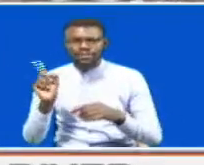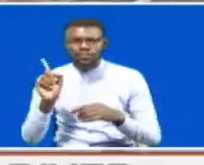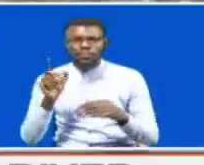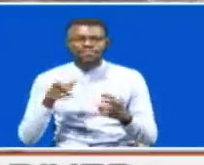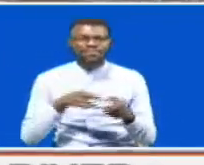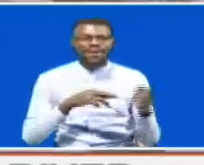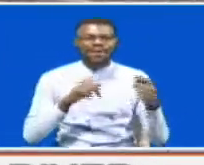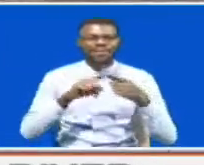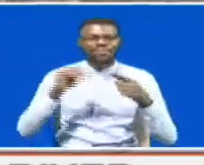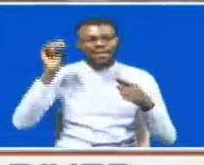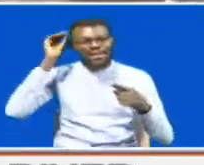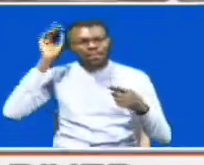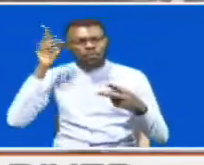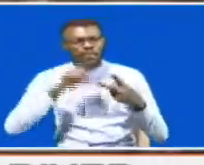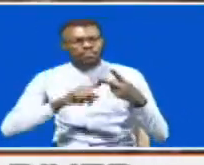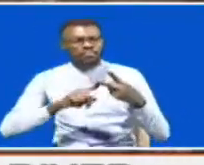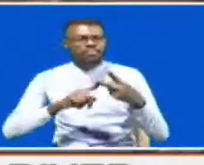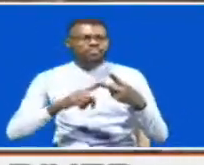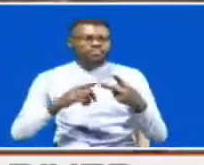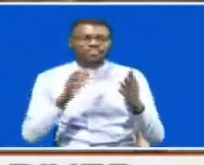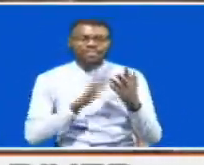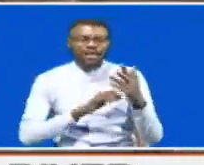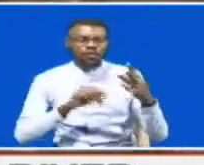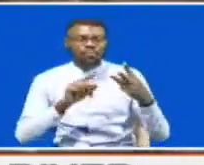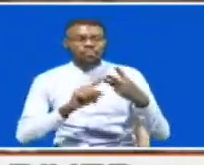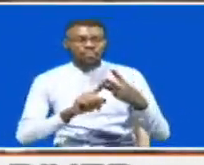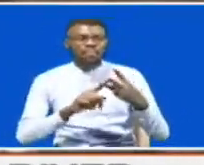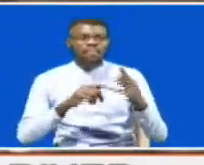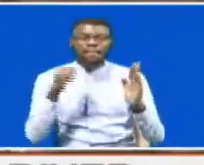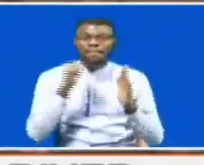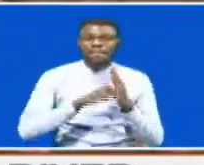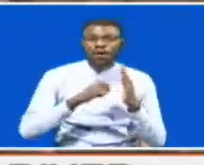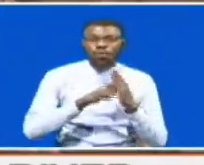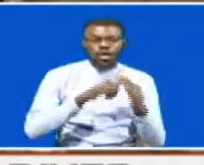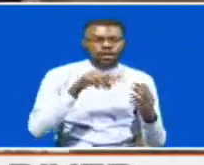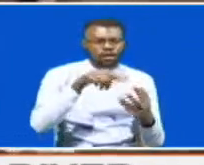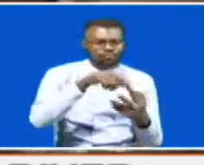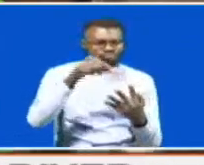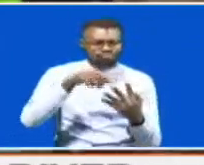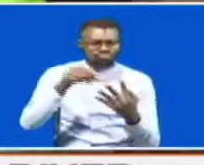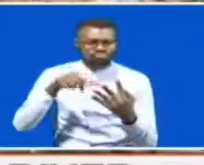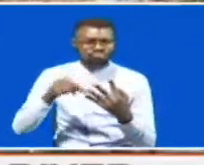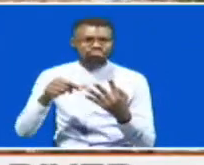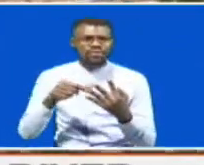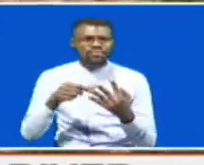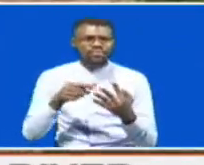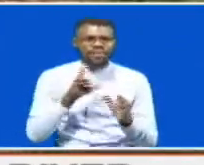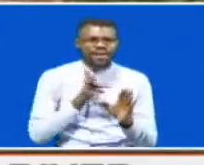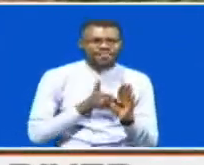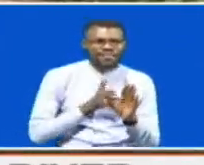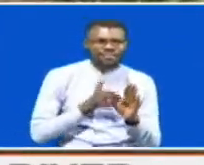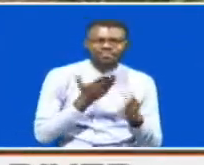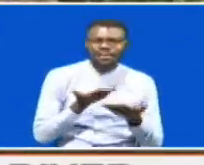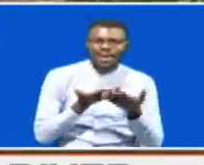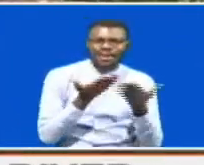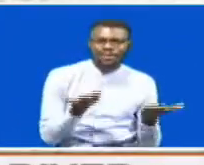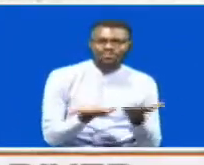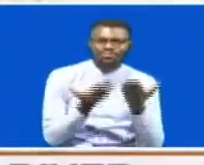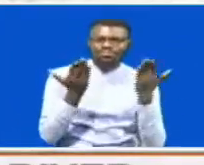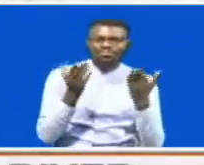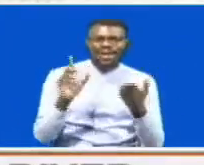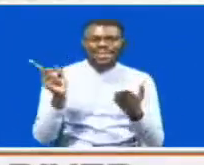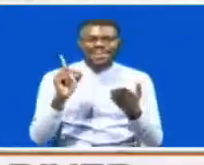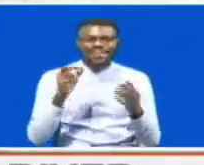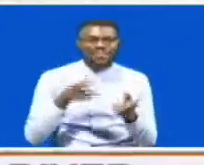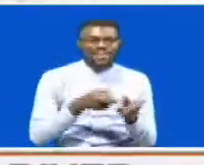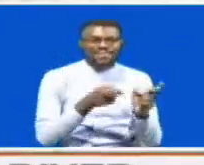including Kiambu, Machakos, and Makueni, were selected to participate in the restoration activities of the Nairobi Rivers Commission.